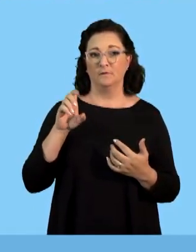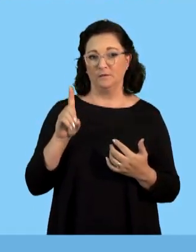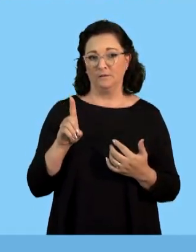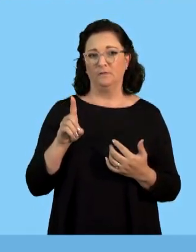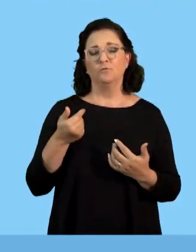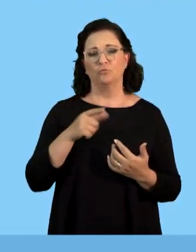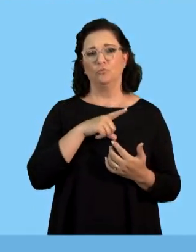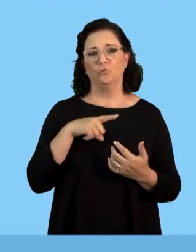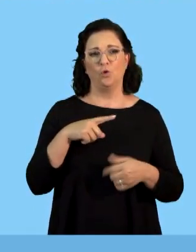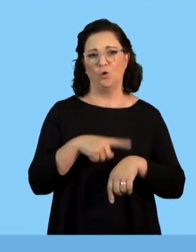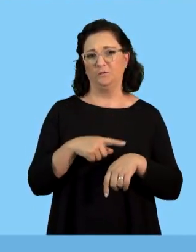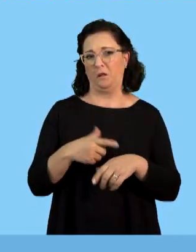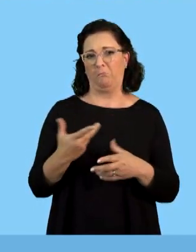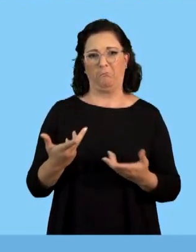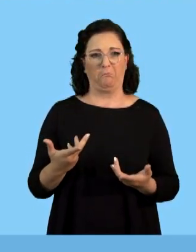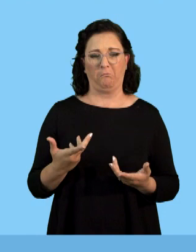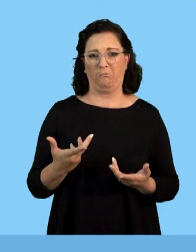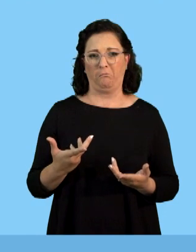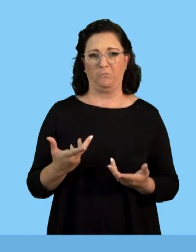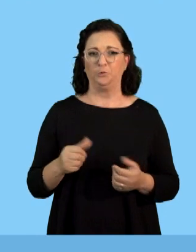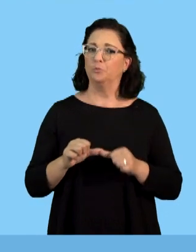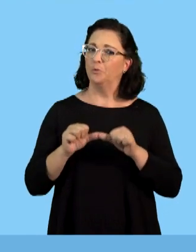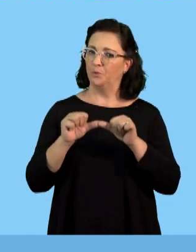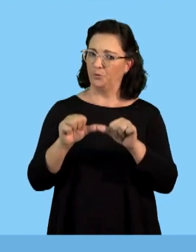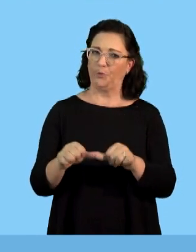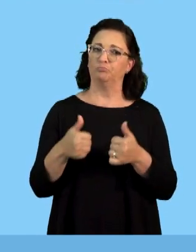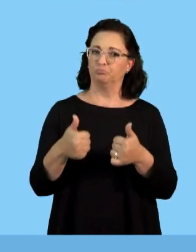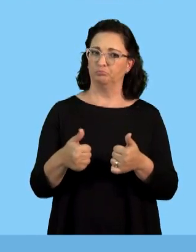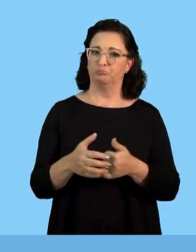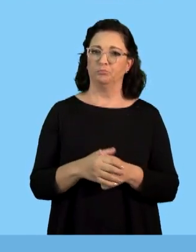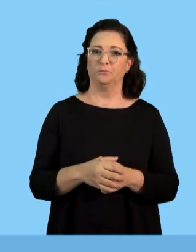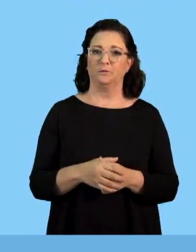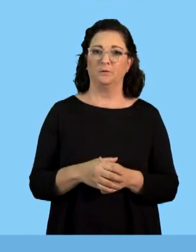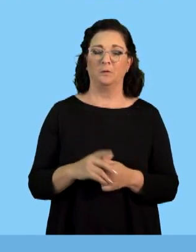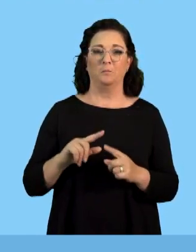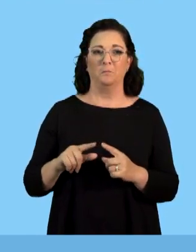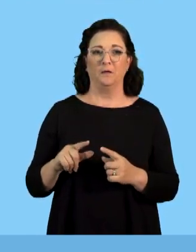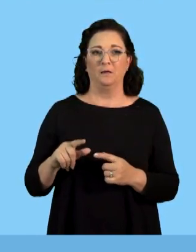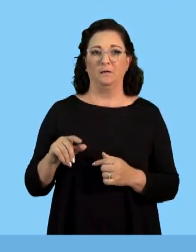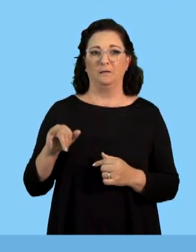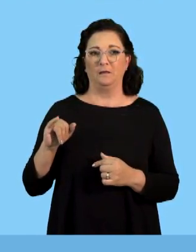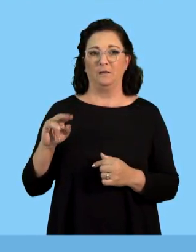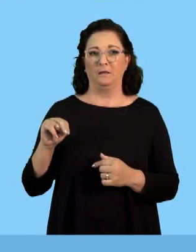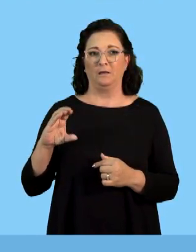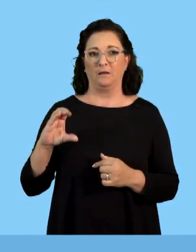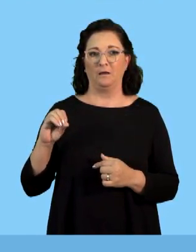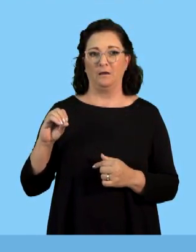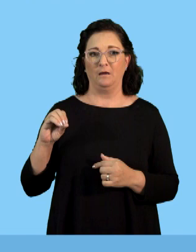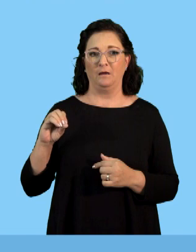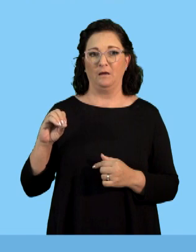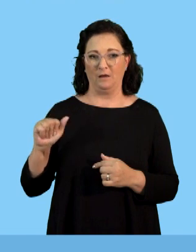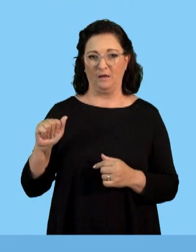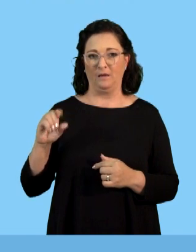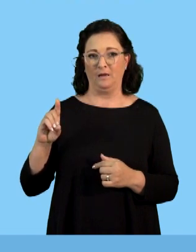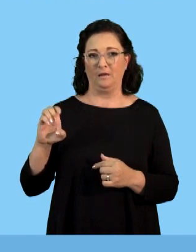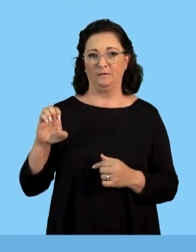ones to run out. So they basically last longer than these incandescent lights, and therefore they are said to